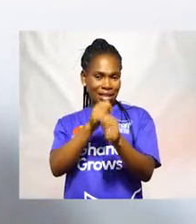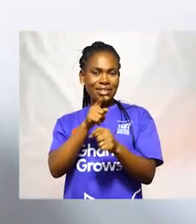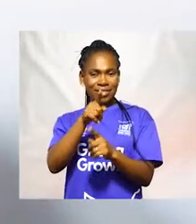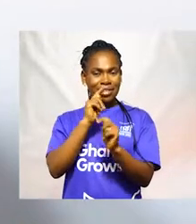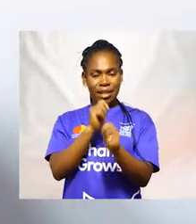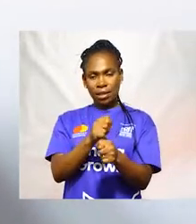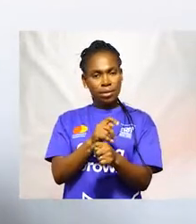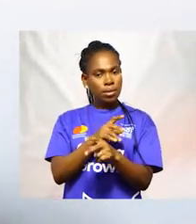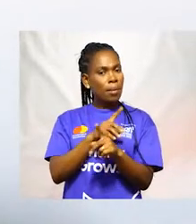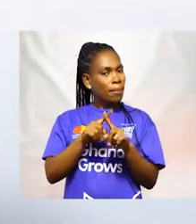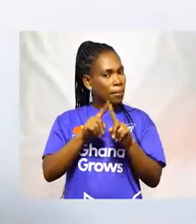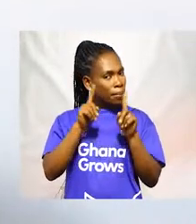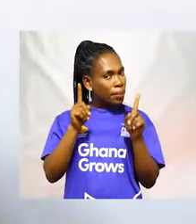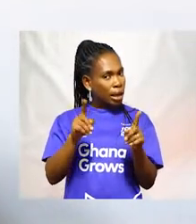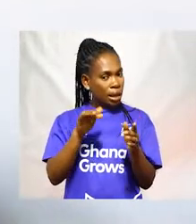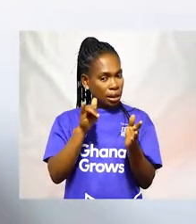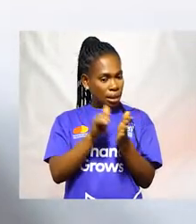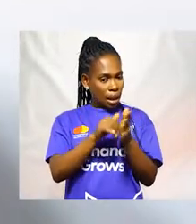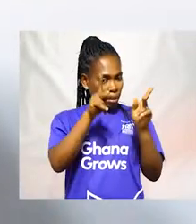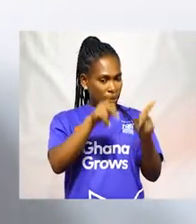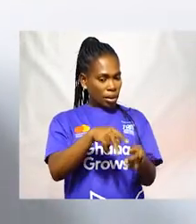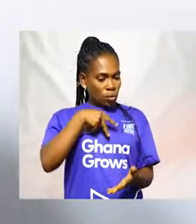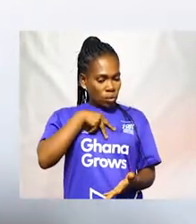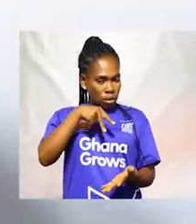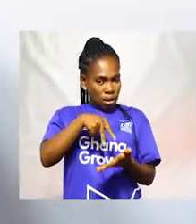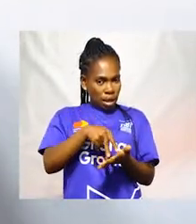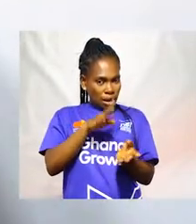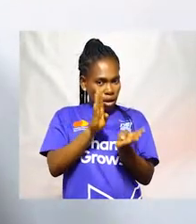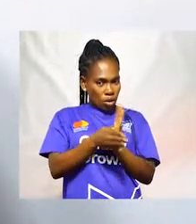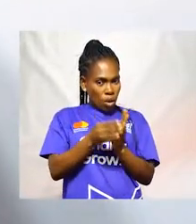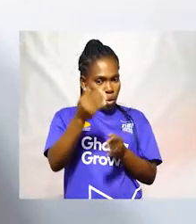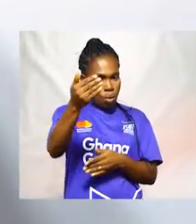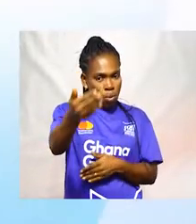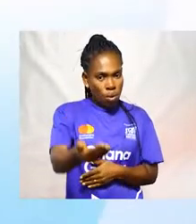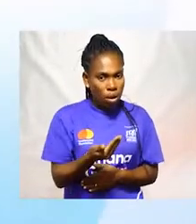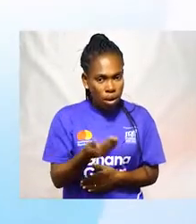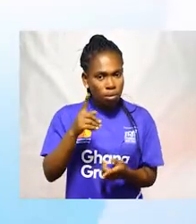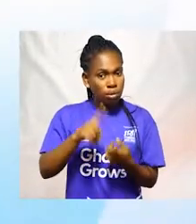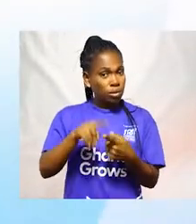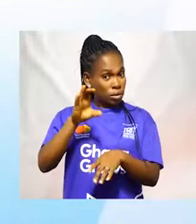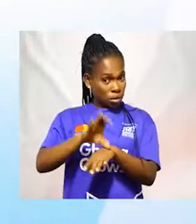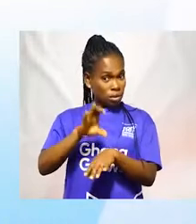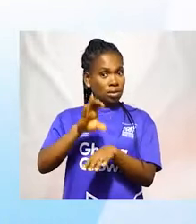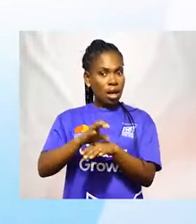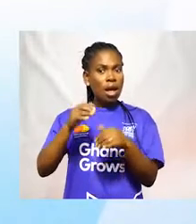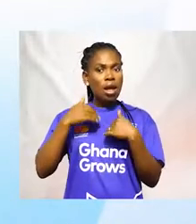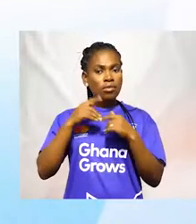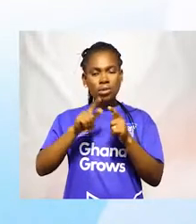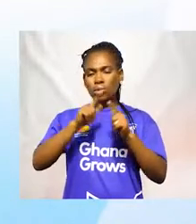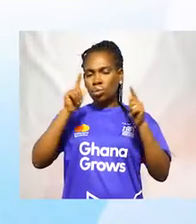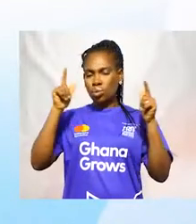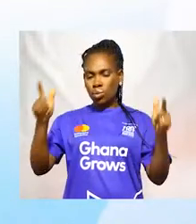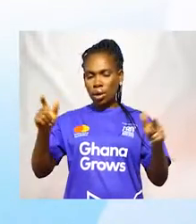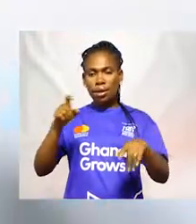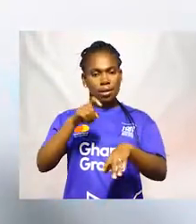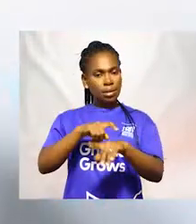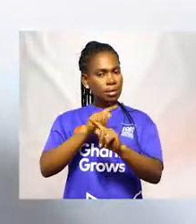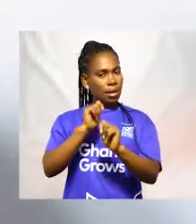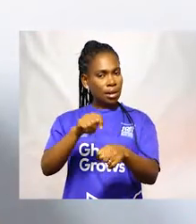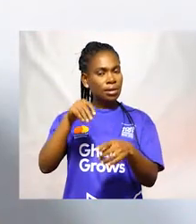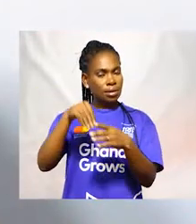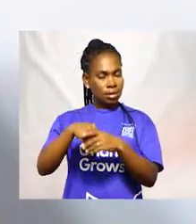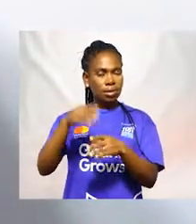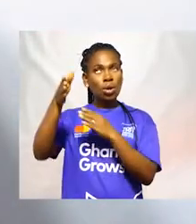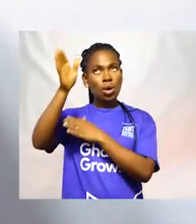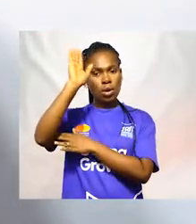But an usher who tells you, welcome to church, have a great time in the presence of the Lord. Not